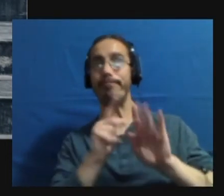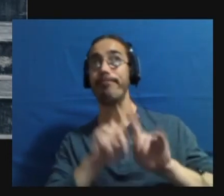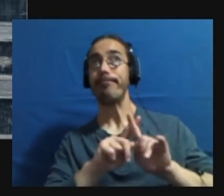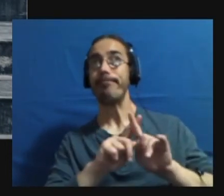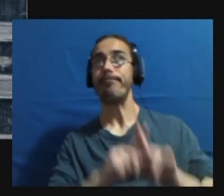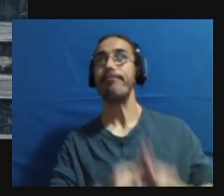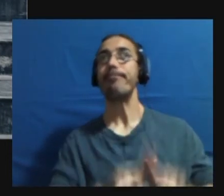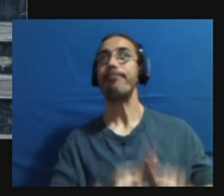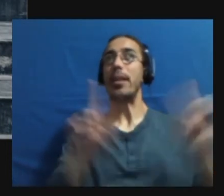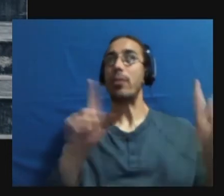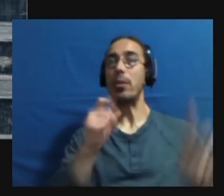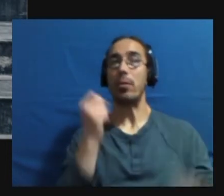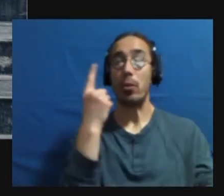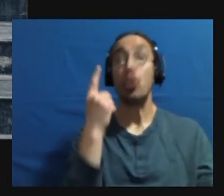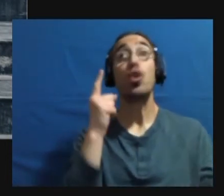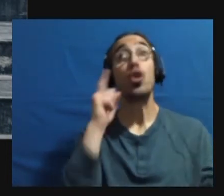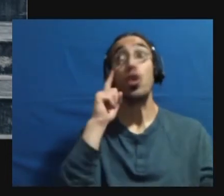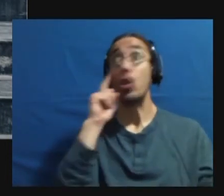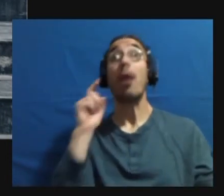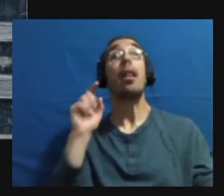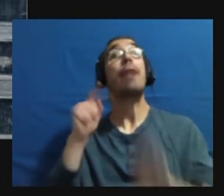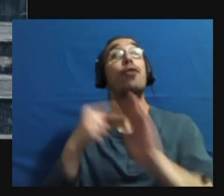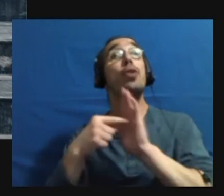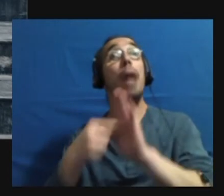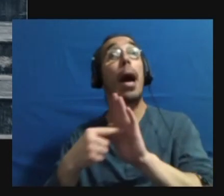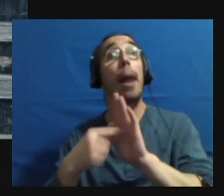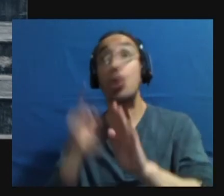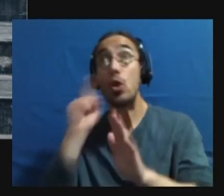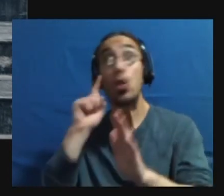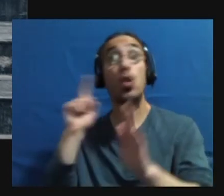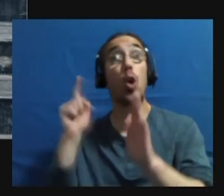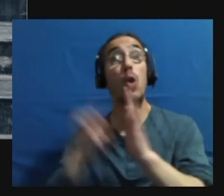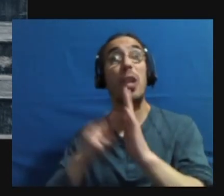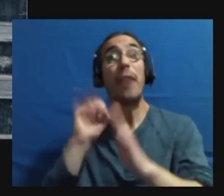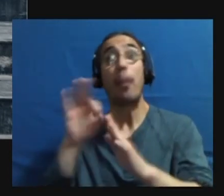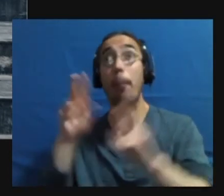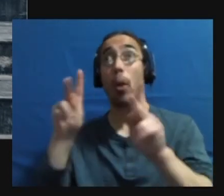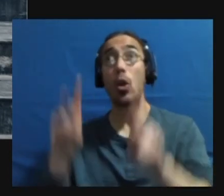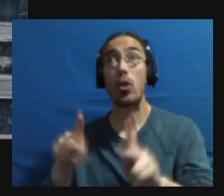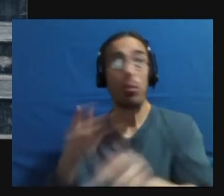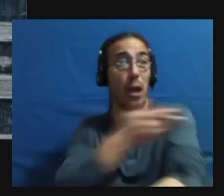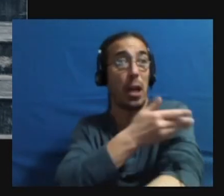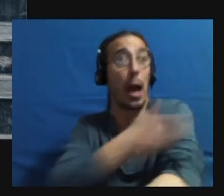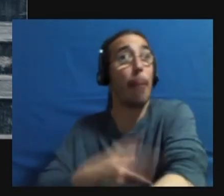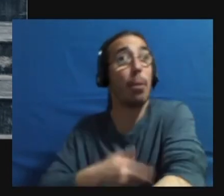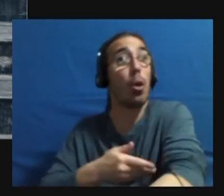an amputated limb or something super